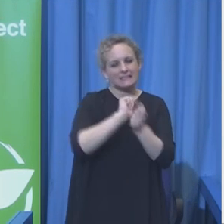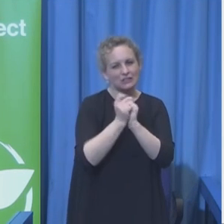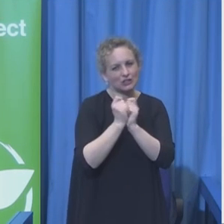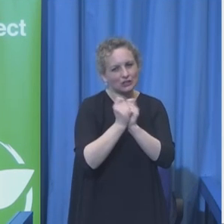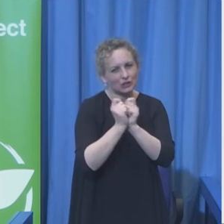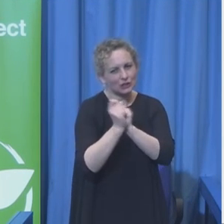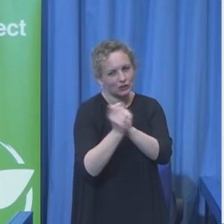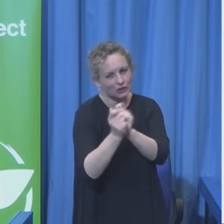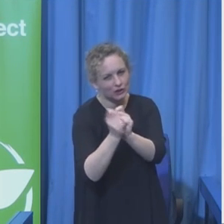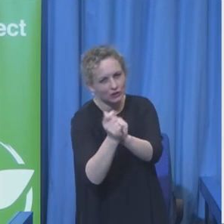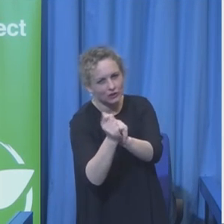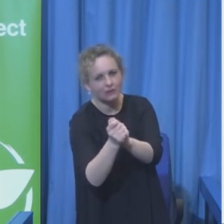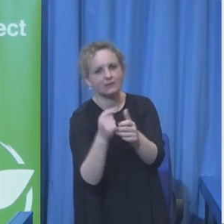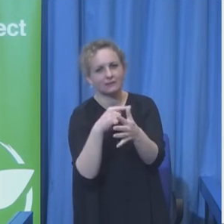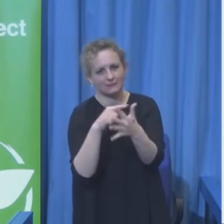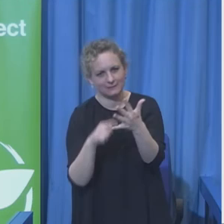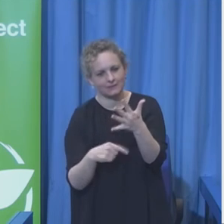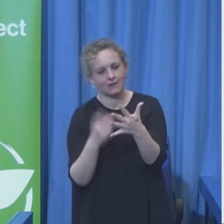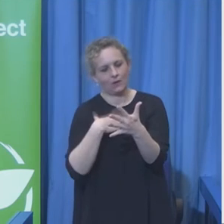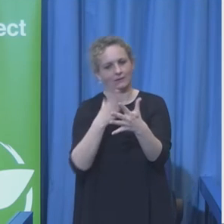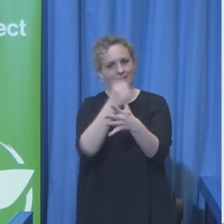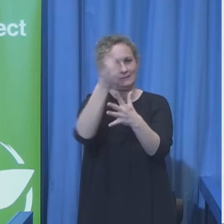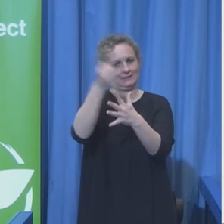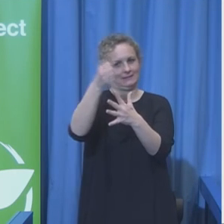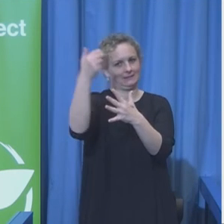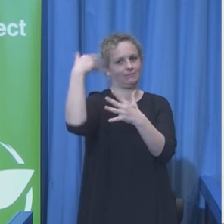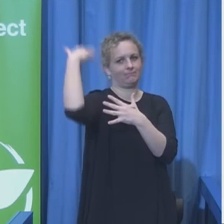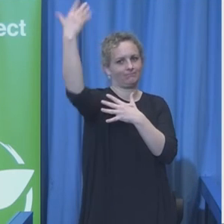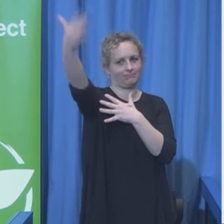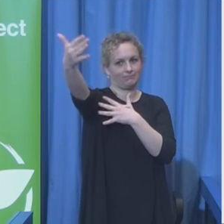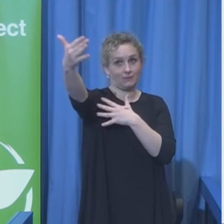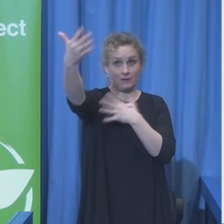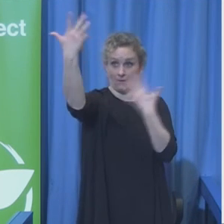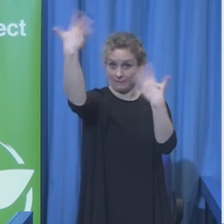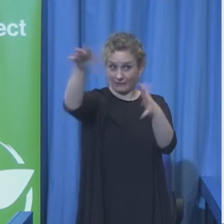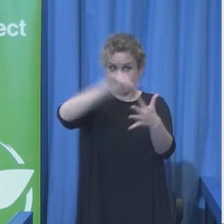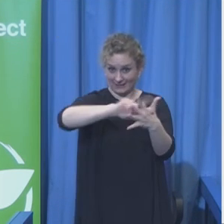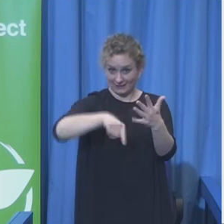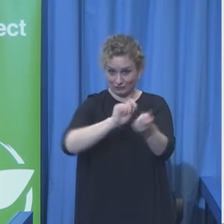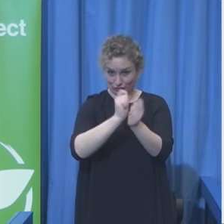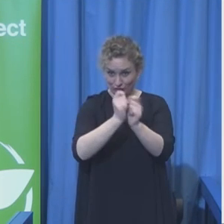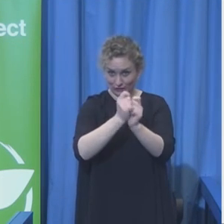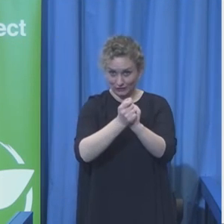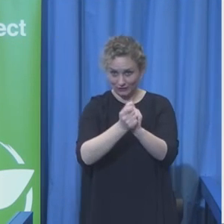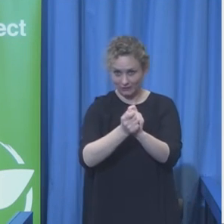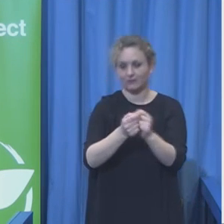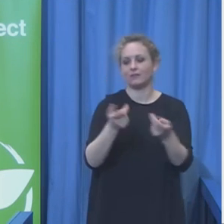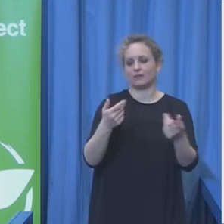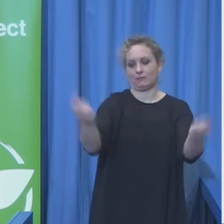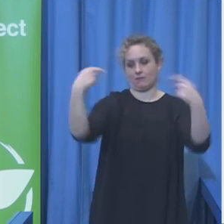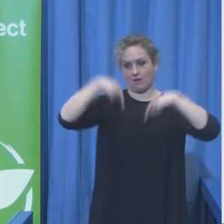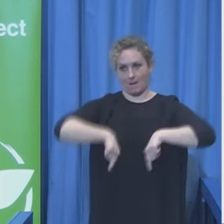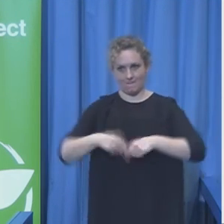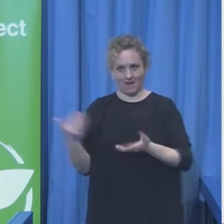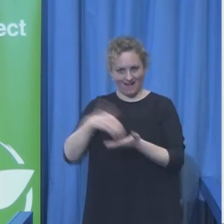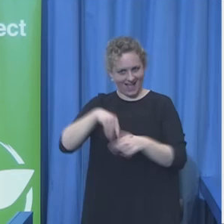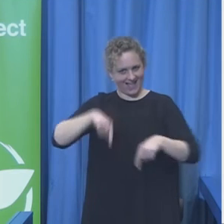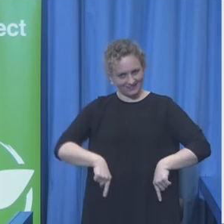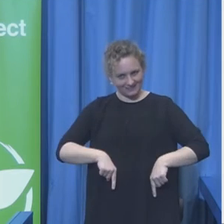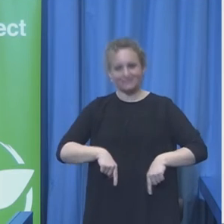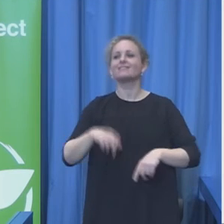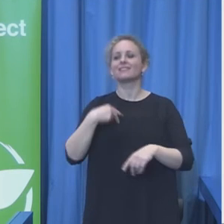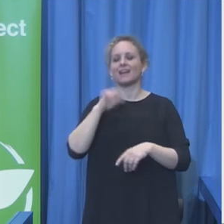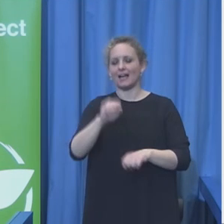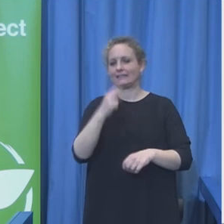2023, I will be here again and we will be able to discuss what has happened and how the strategy was implemented, and I can give you the results